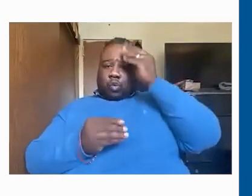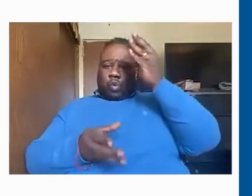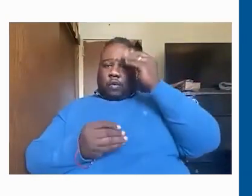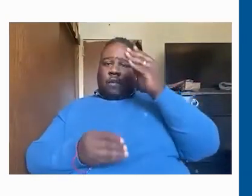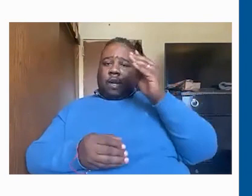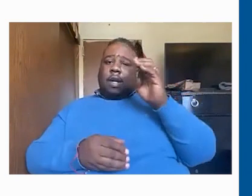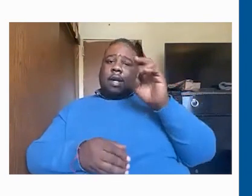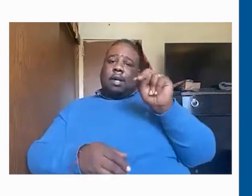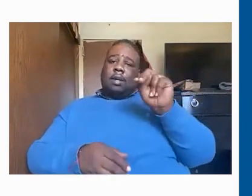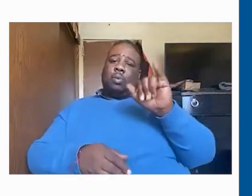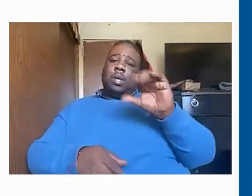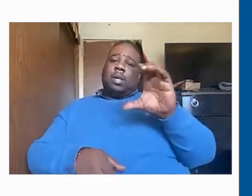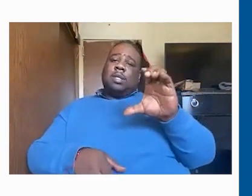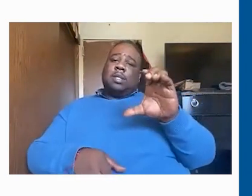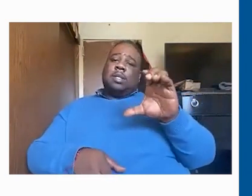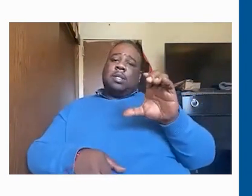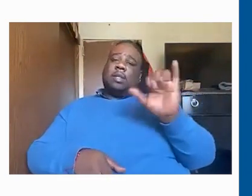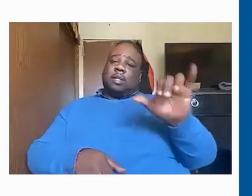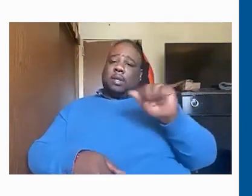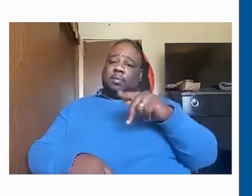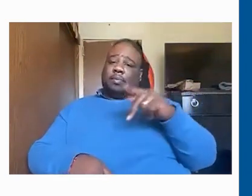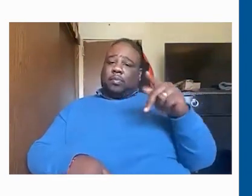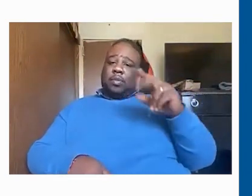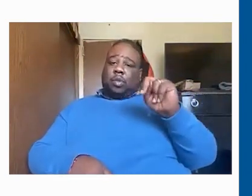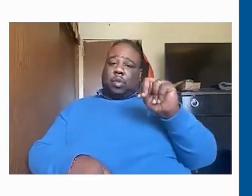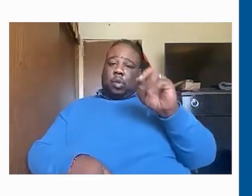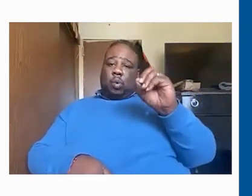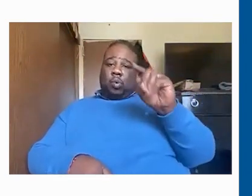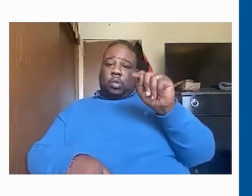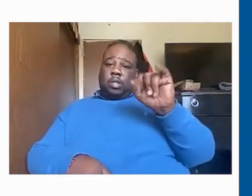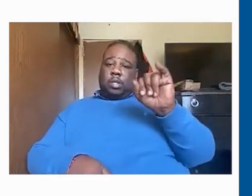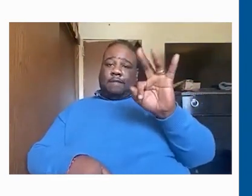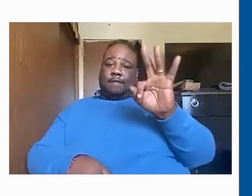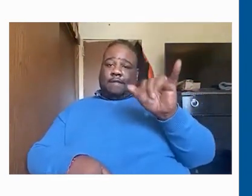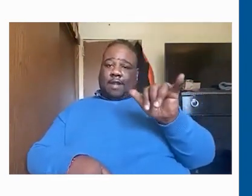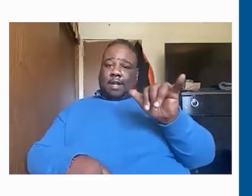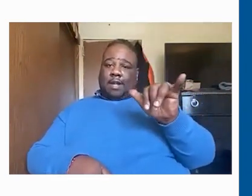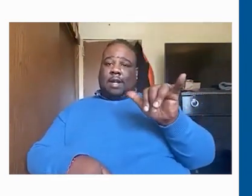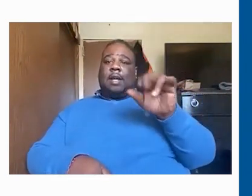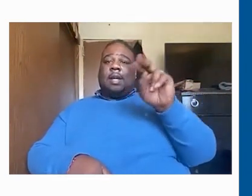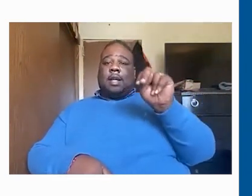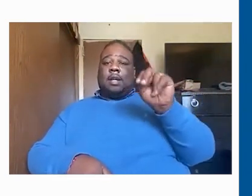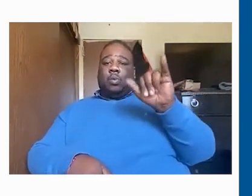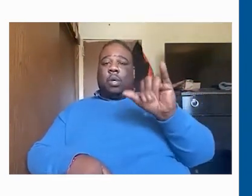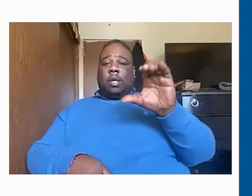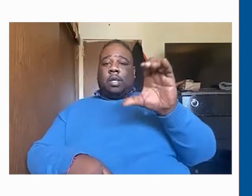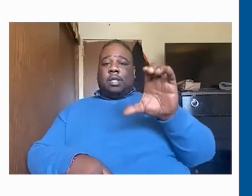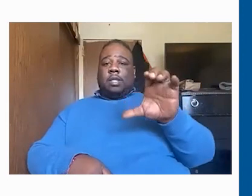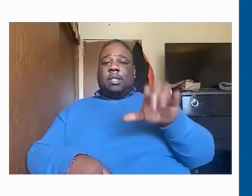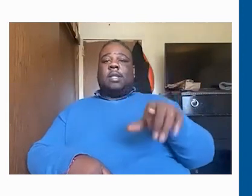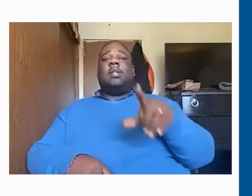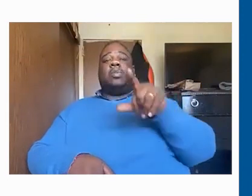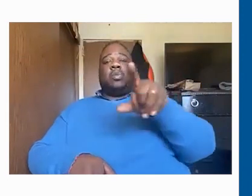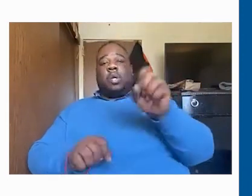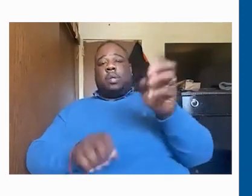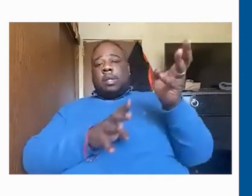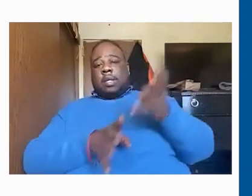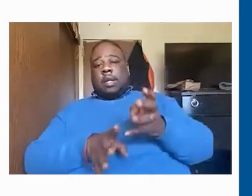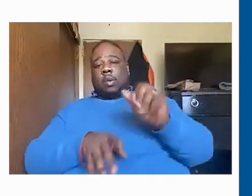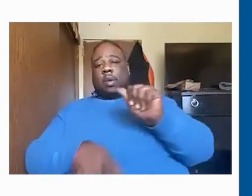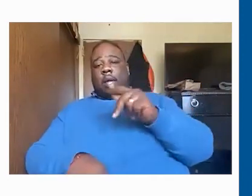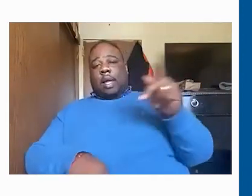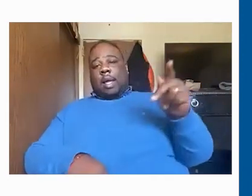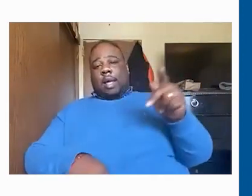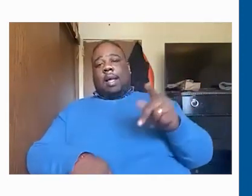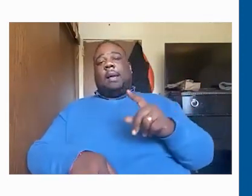doesn't cost you anything. If you don't have a smartphone, you can sign up through an email or through, even a text message